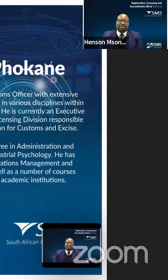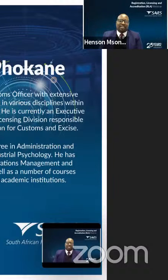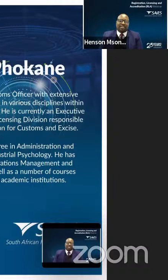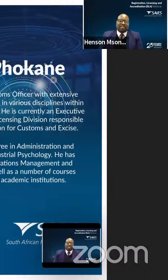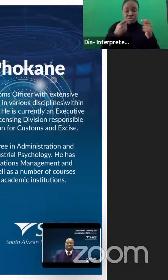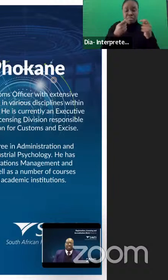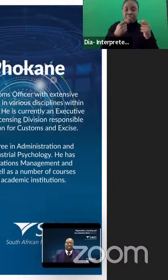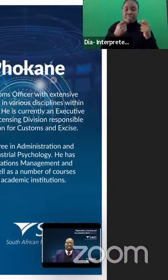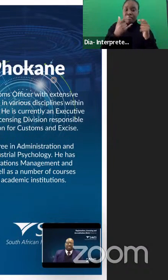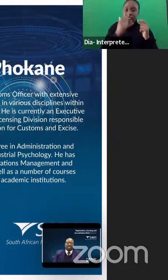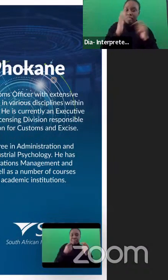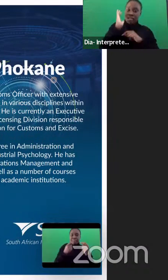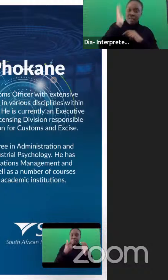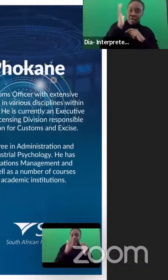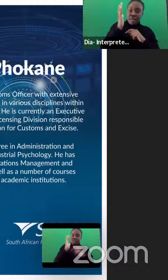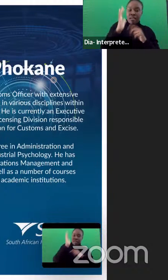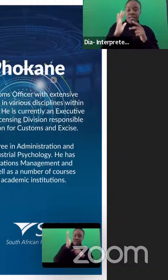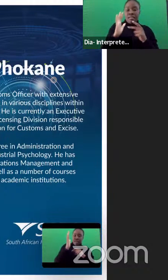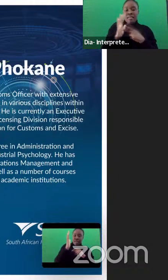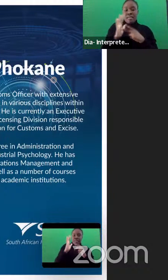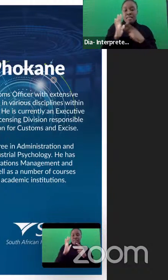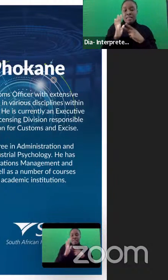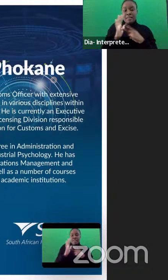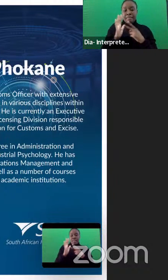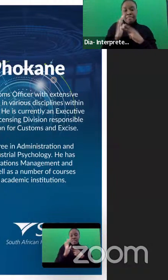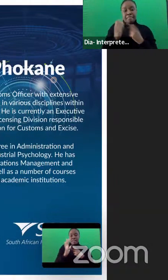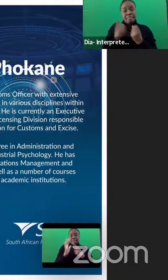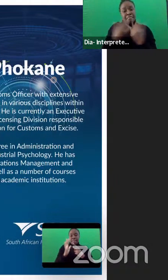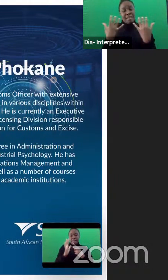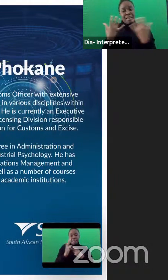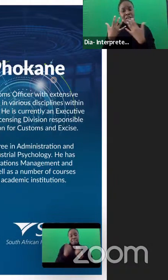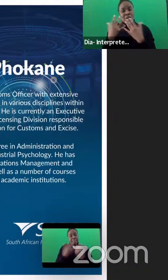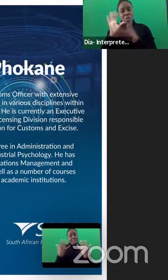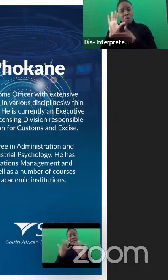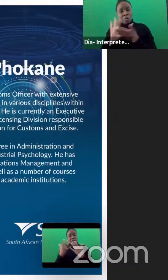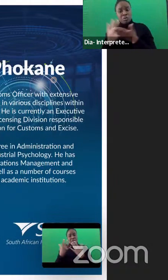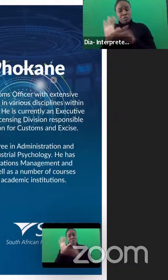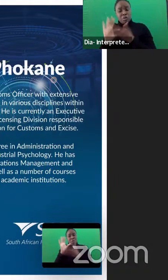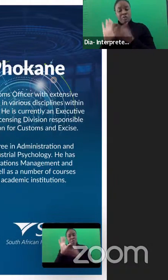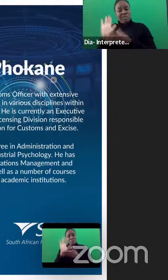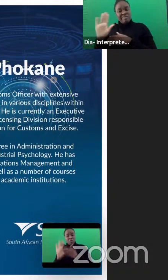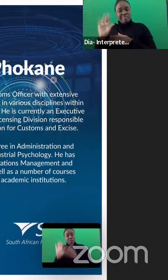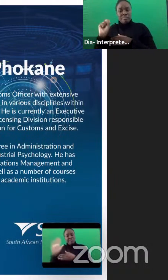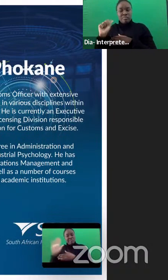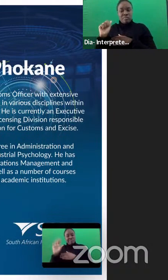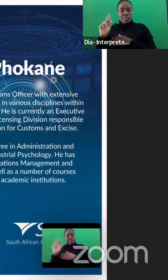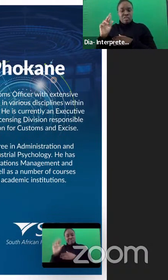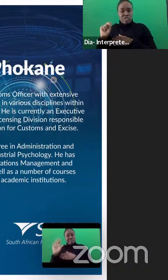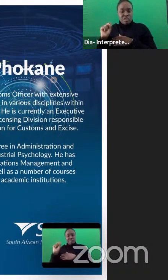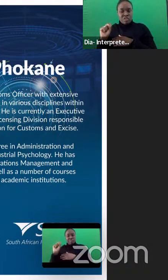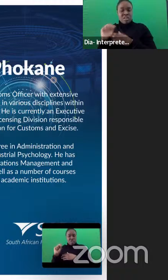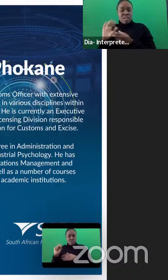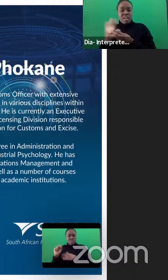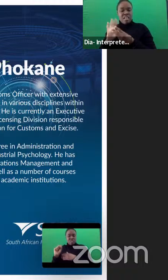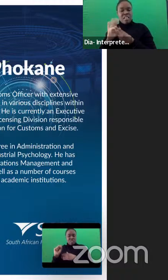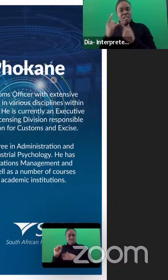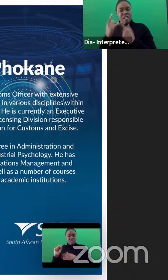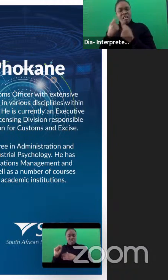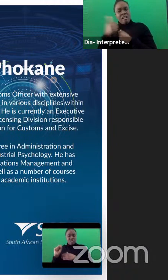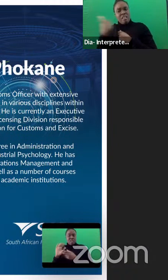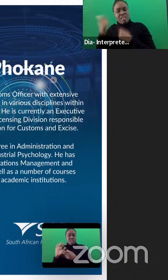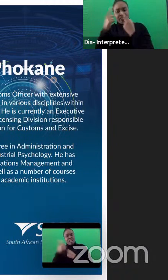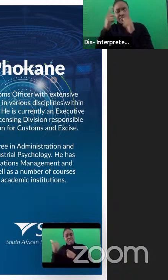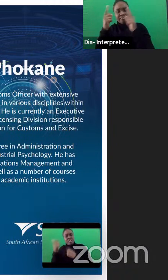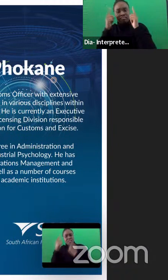leadership seminars, as well as a number of courses offered by SARS and other academic institutions.